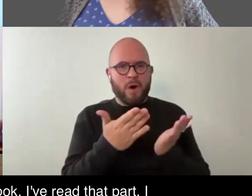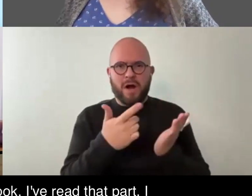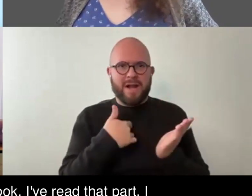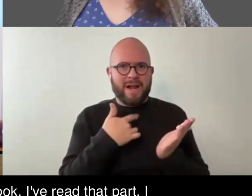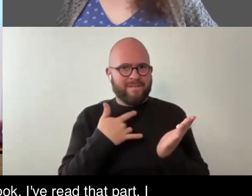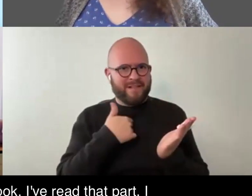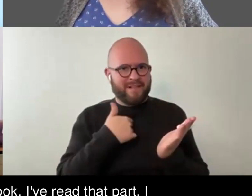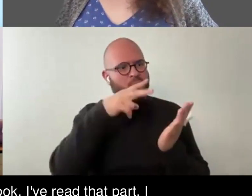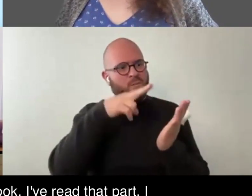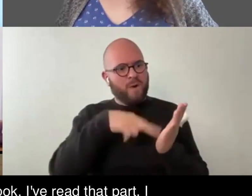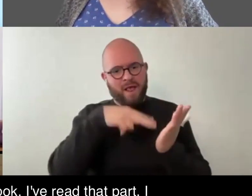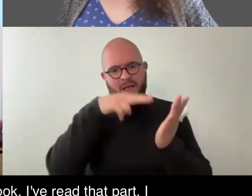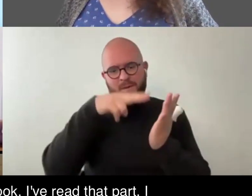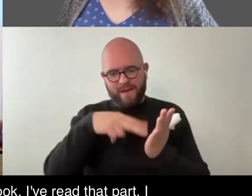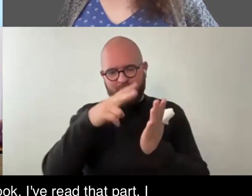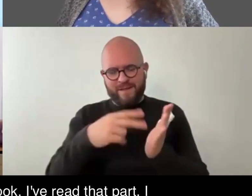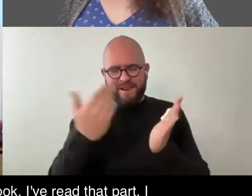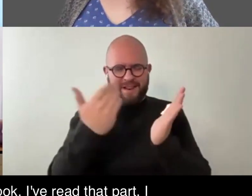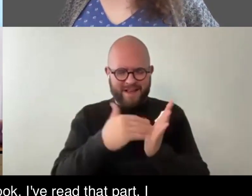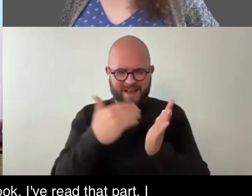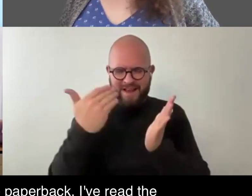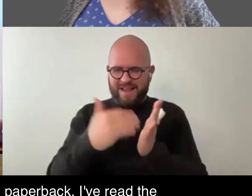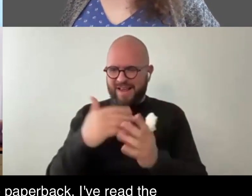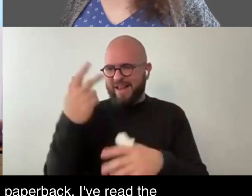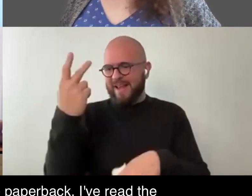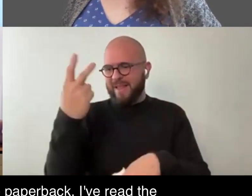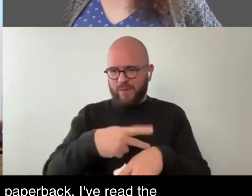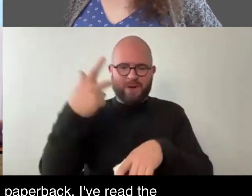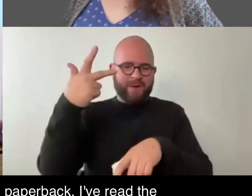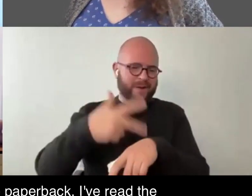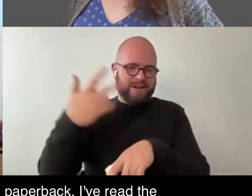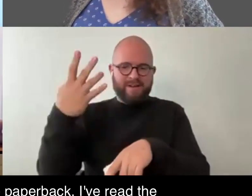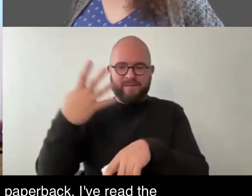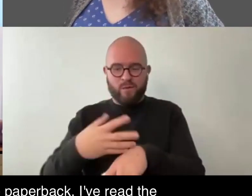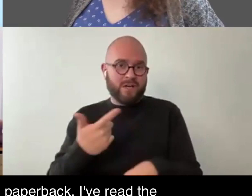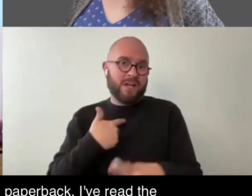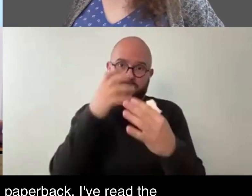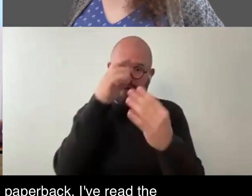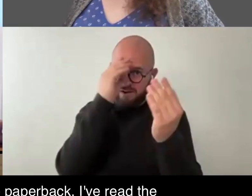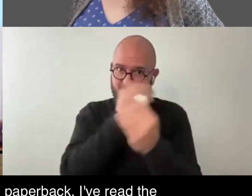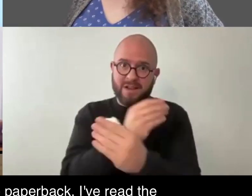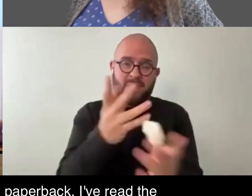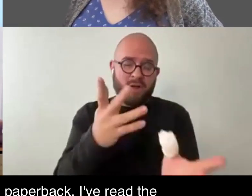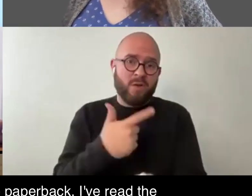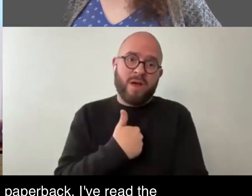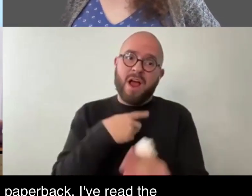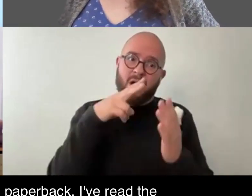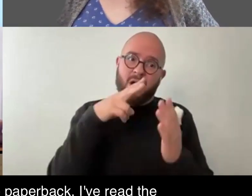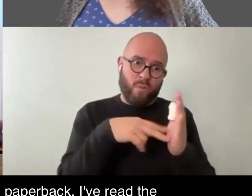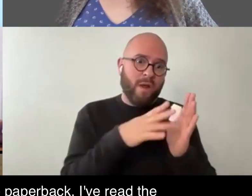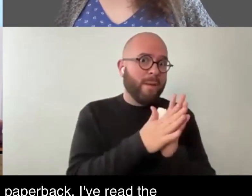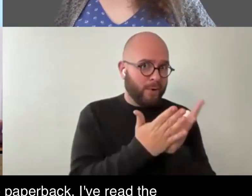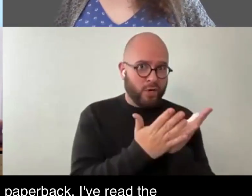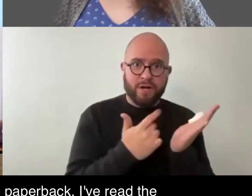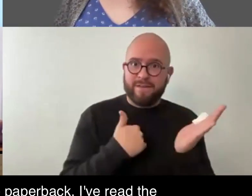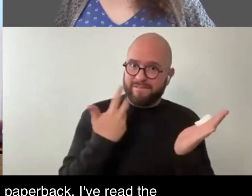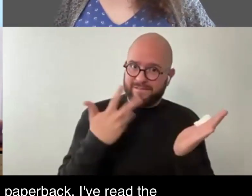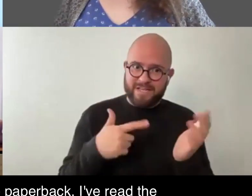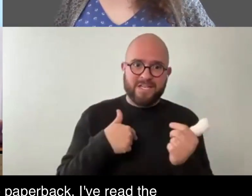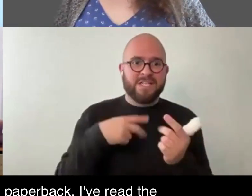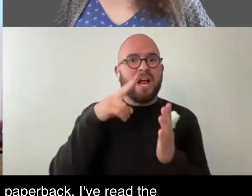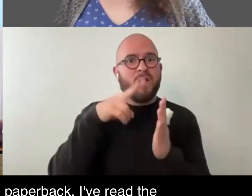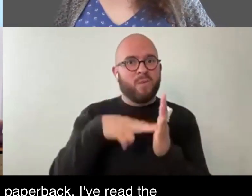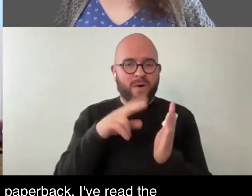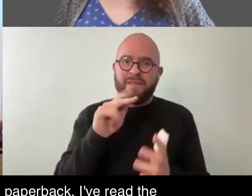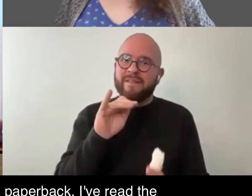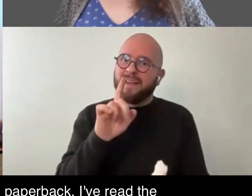you. 4 times. Full disclosure, I've read the book of paperback. I've read the Kindle. I'm listening to